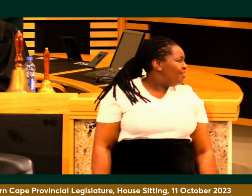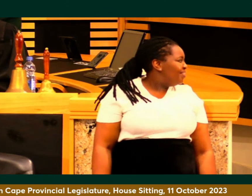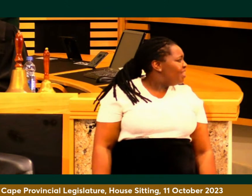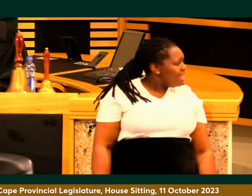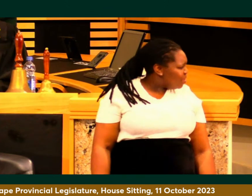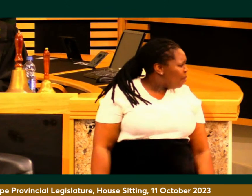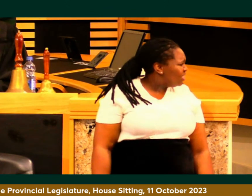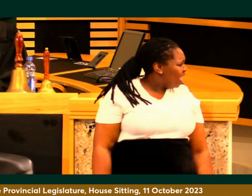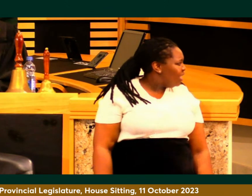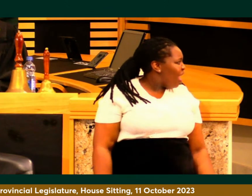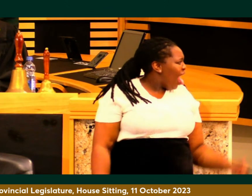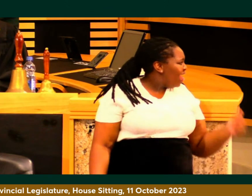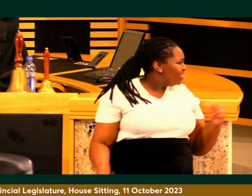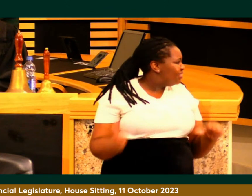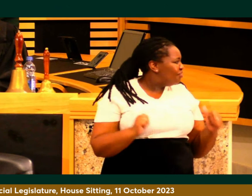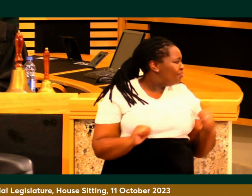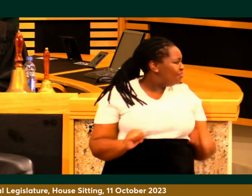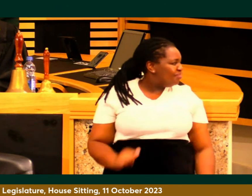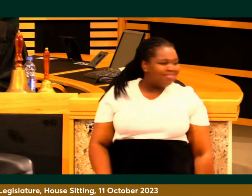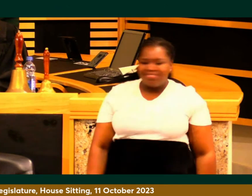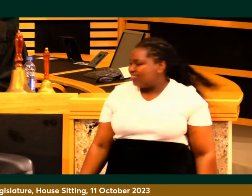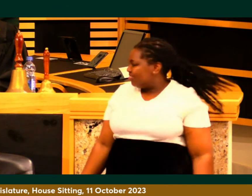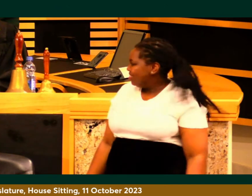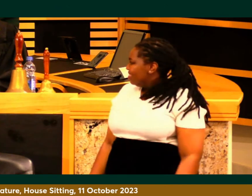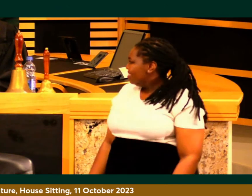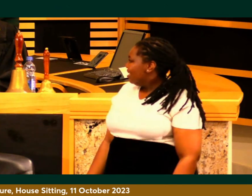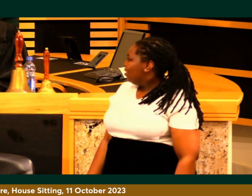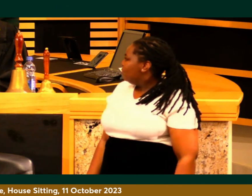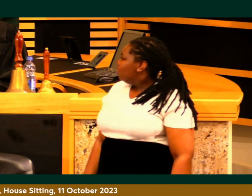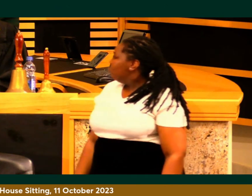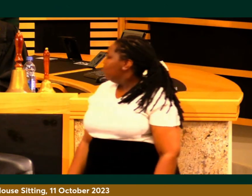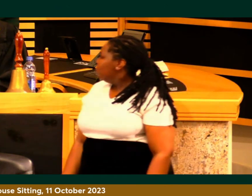me I can